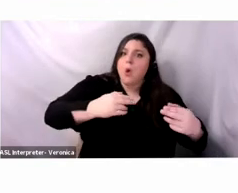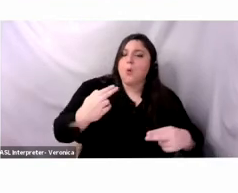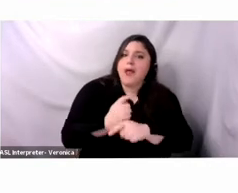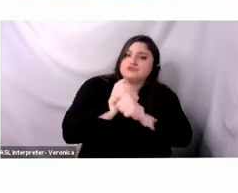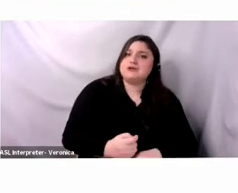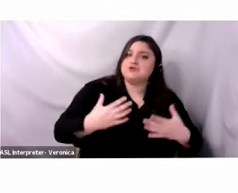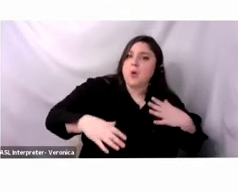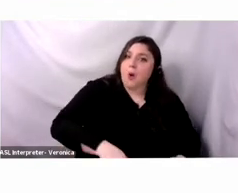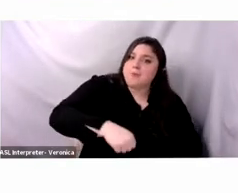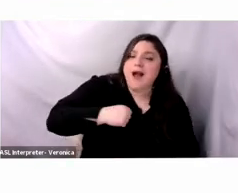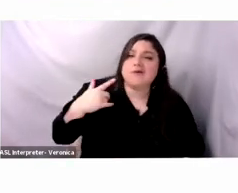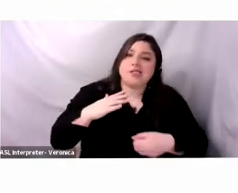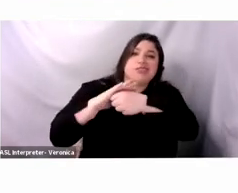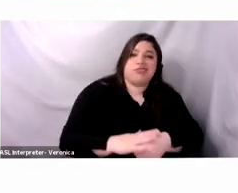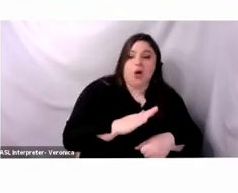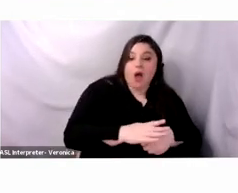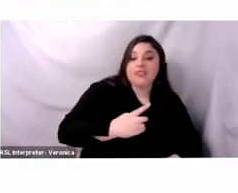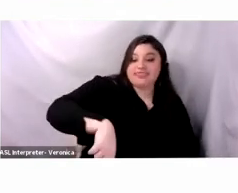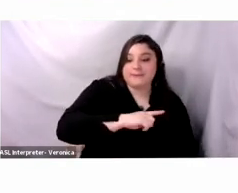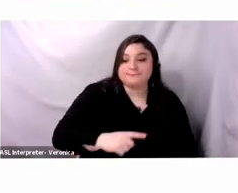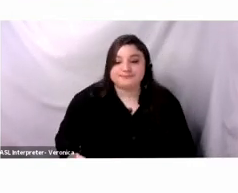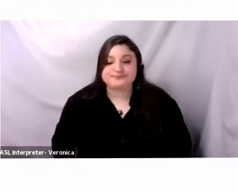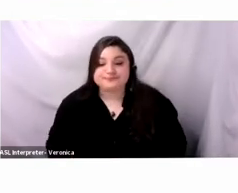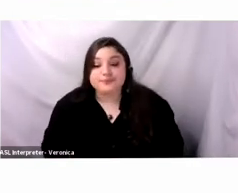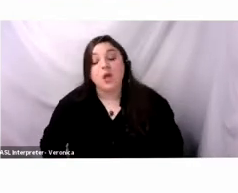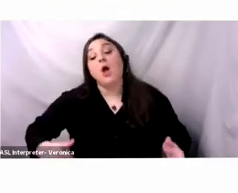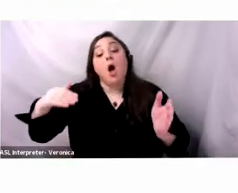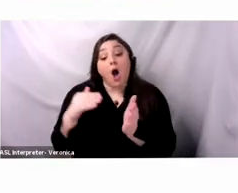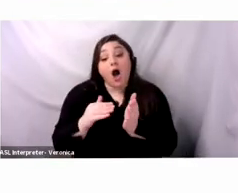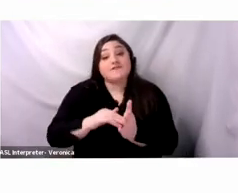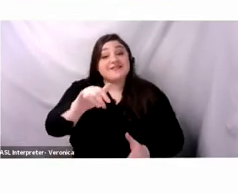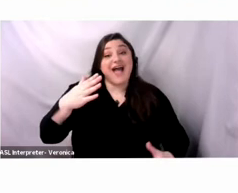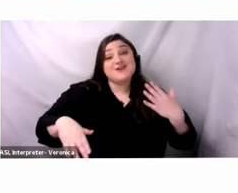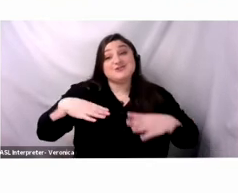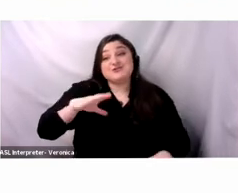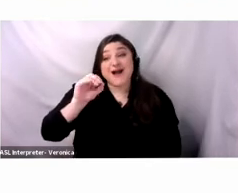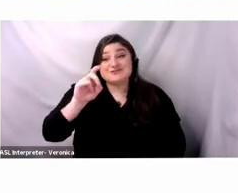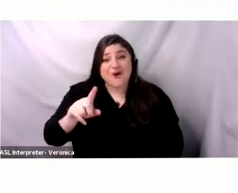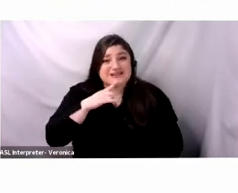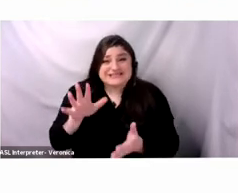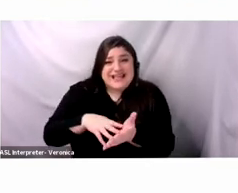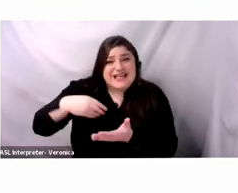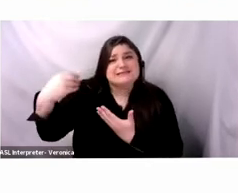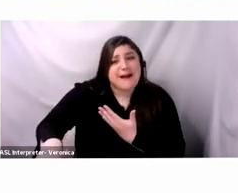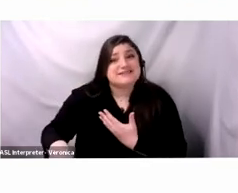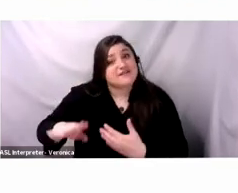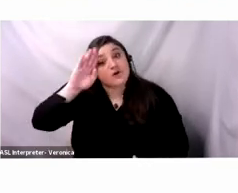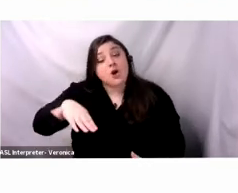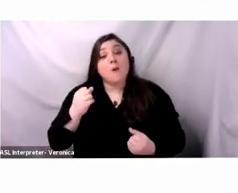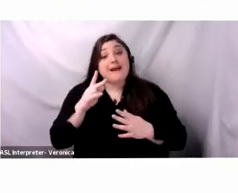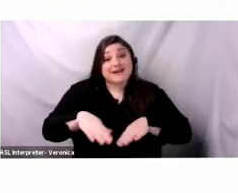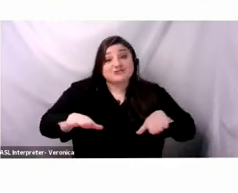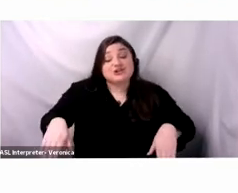codes was expensive. I read several accounts where teachers saved up for 3 or more years before they could order a suit from